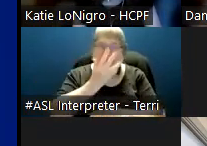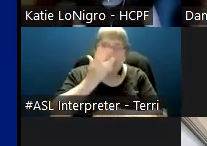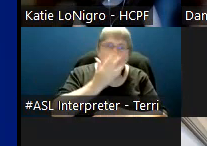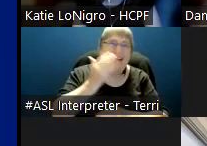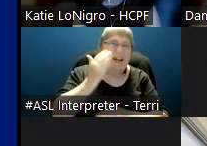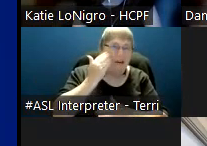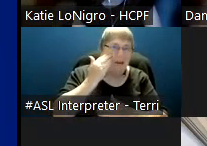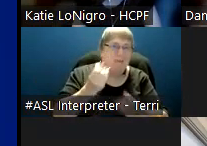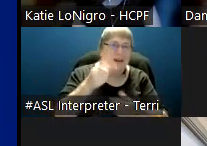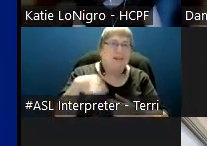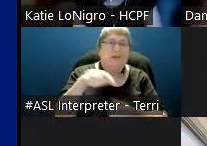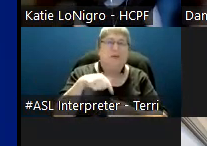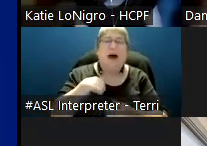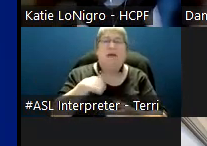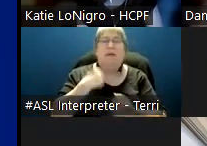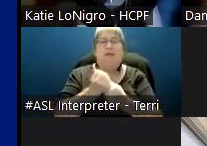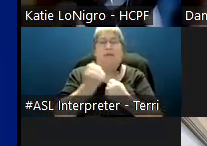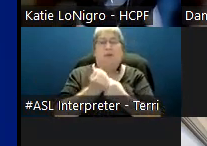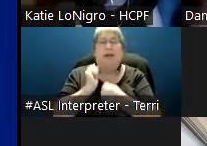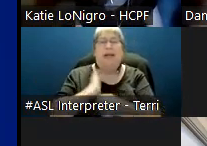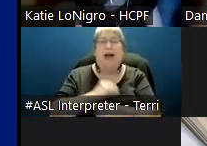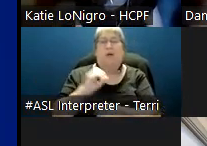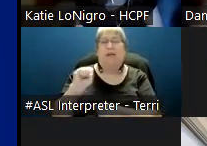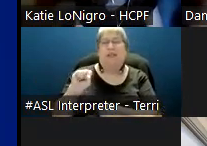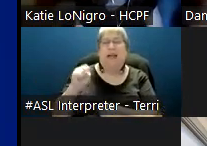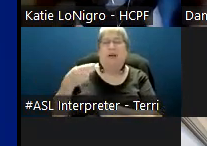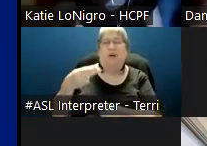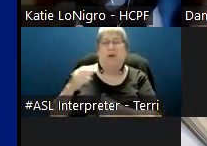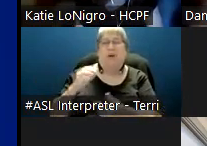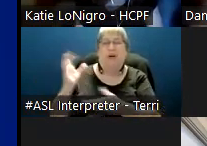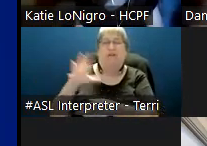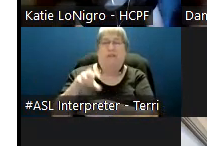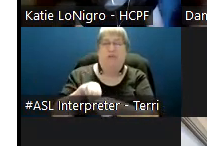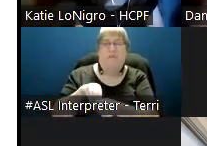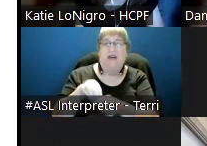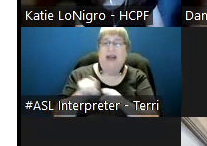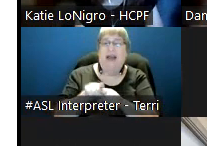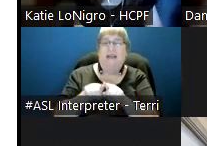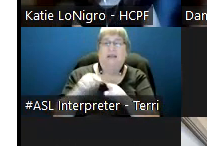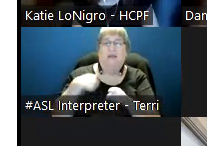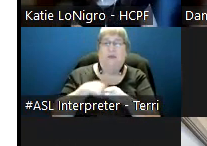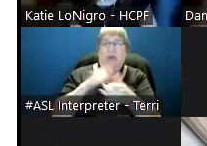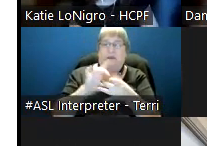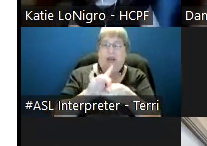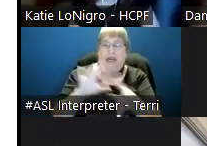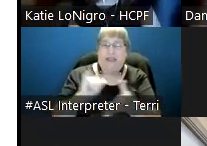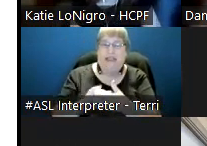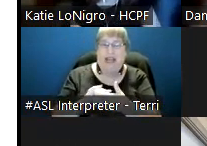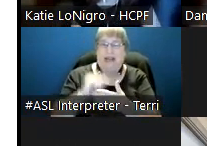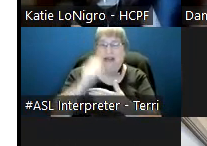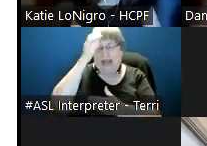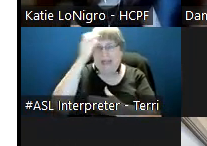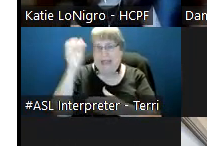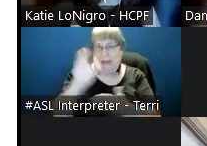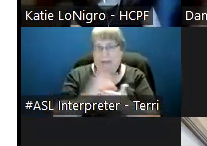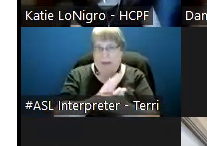our stakeholder engagement as we've released the concept paper. So today, I know that many